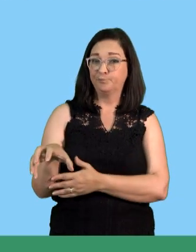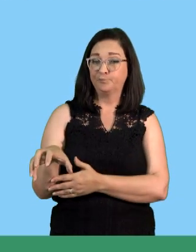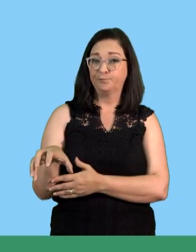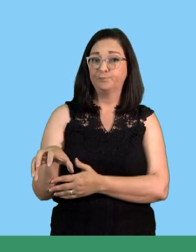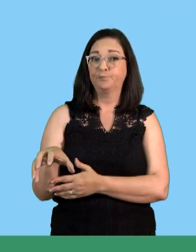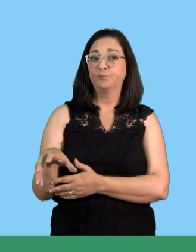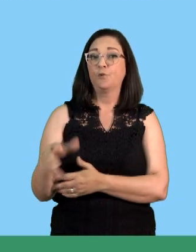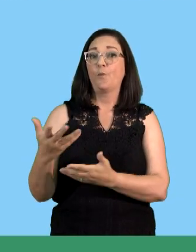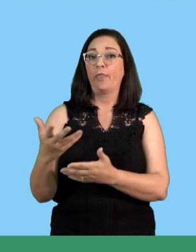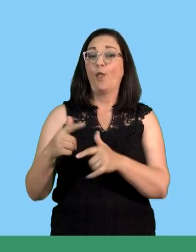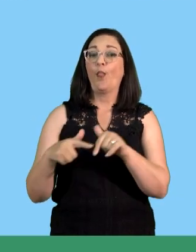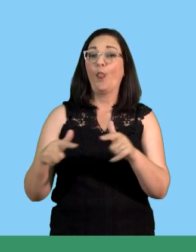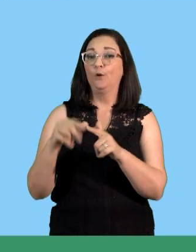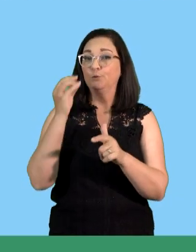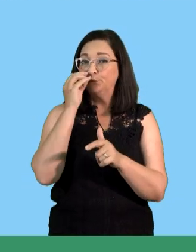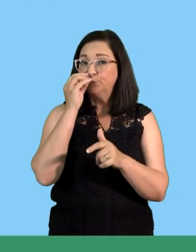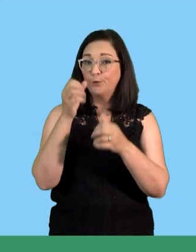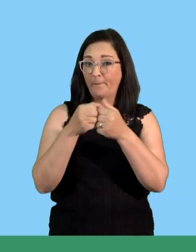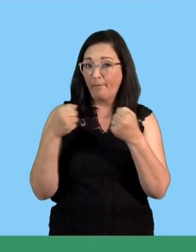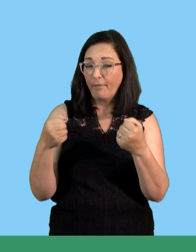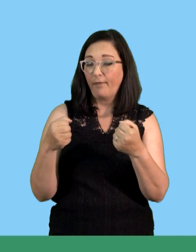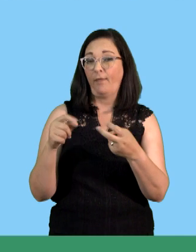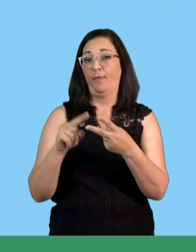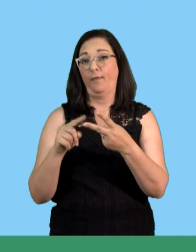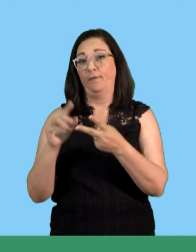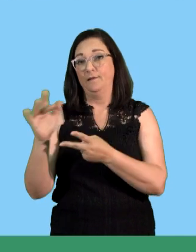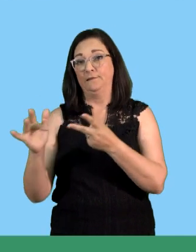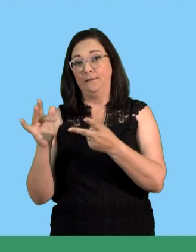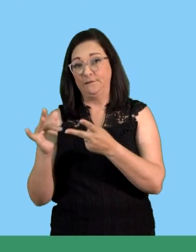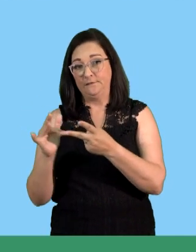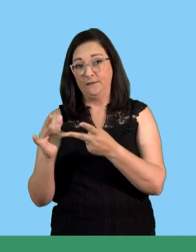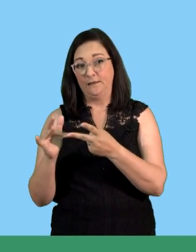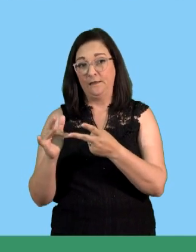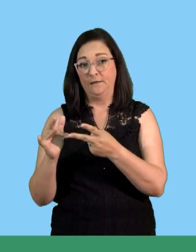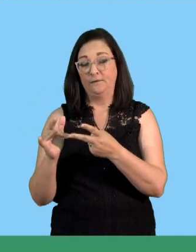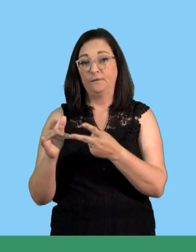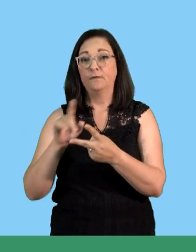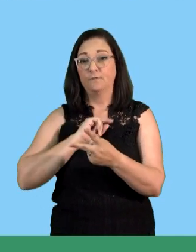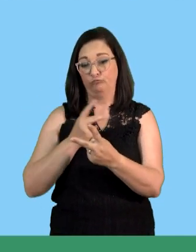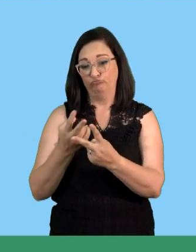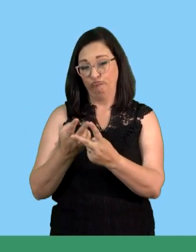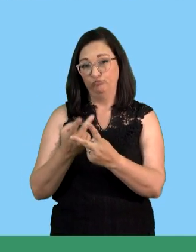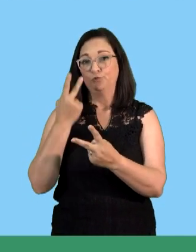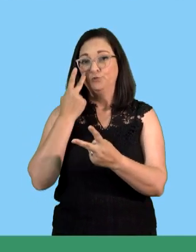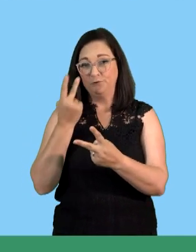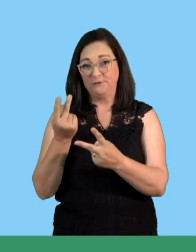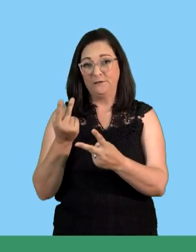the vacant position in the local newspapers and on the internet. It starts from where? They